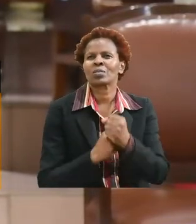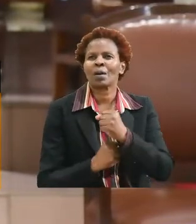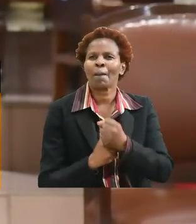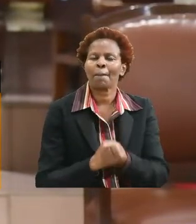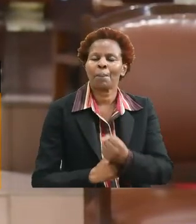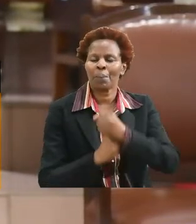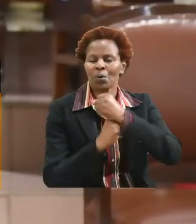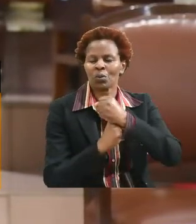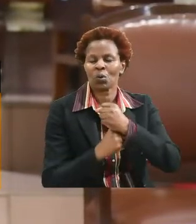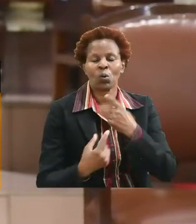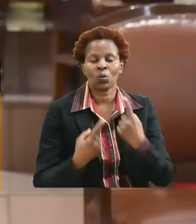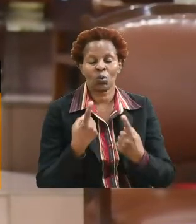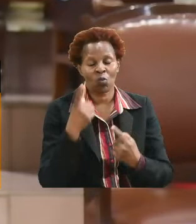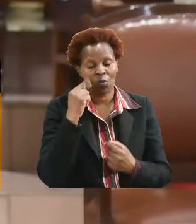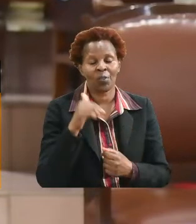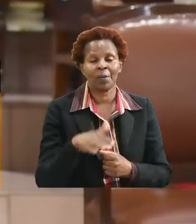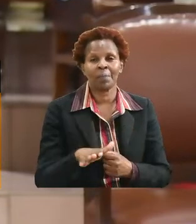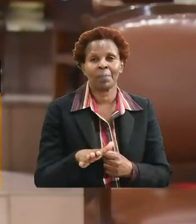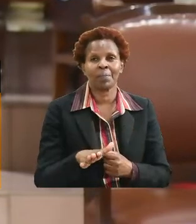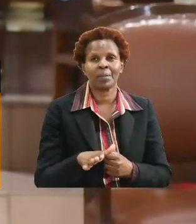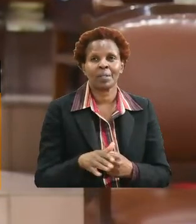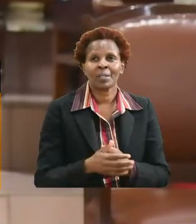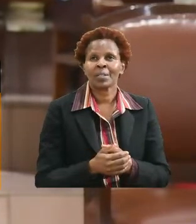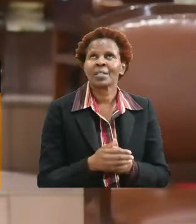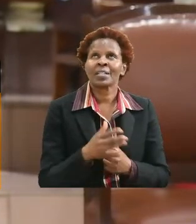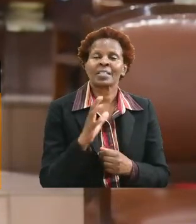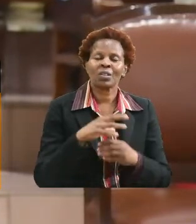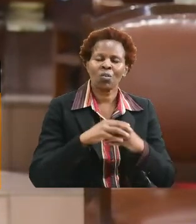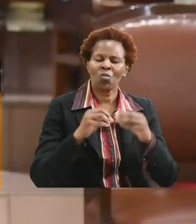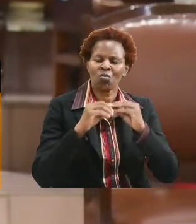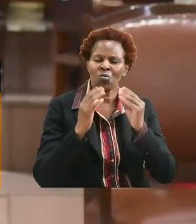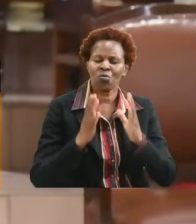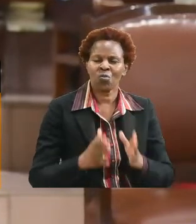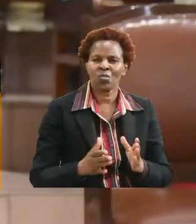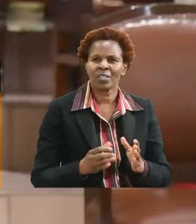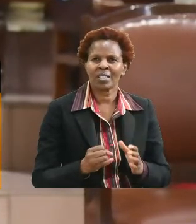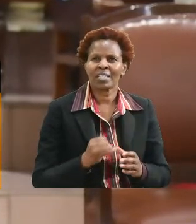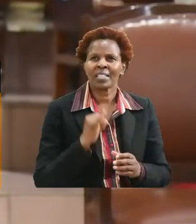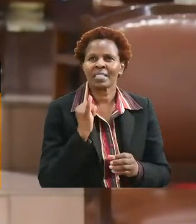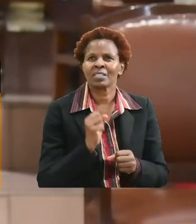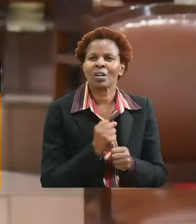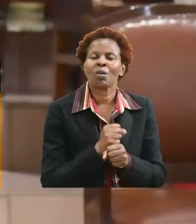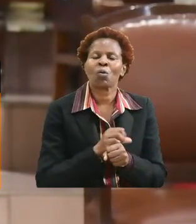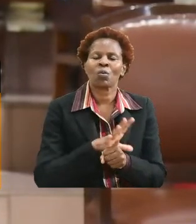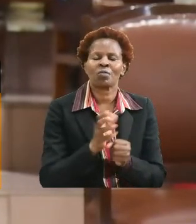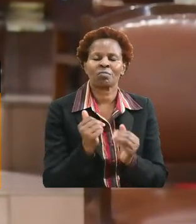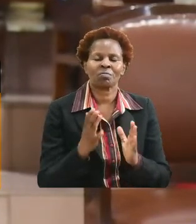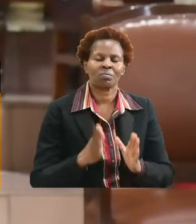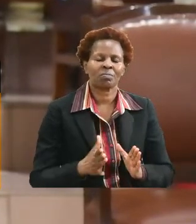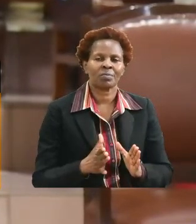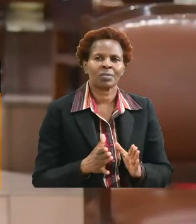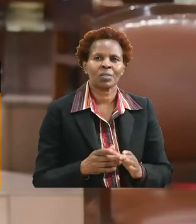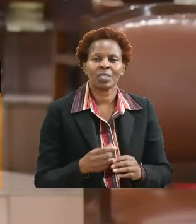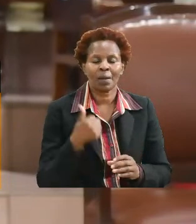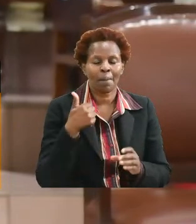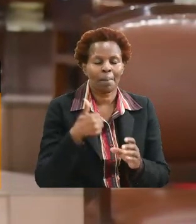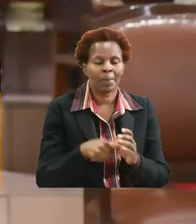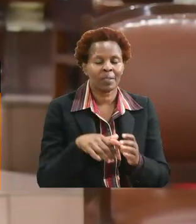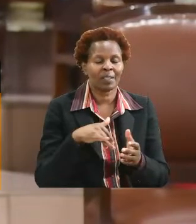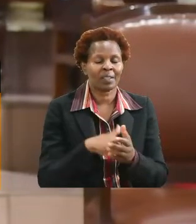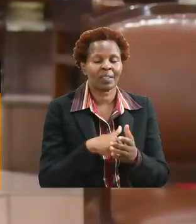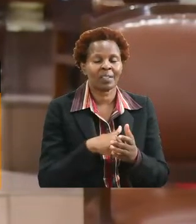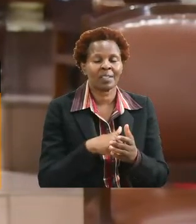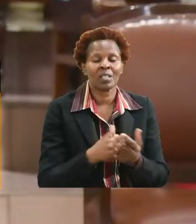even speak on their behalf. And no wonder the Comforter is also an advocate. We also reminded that